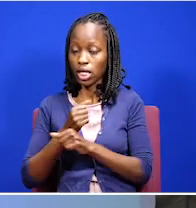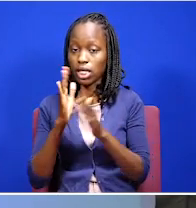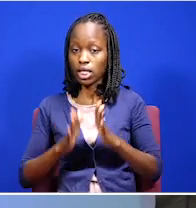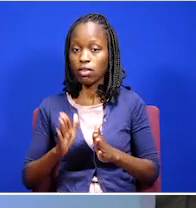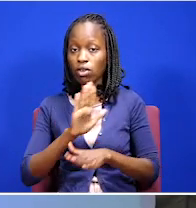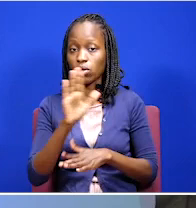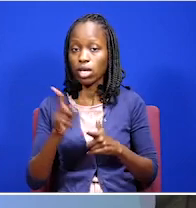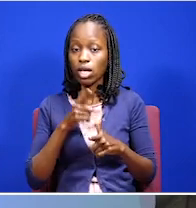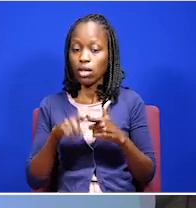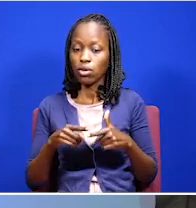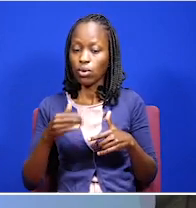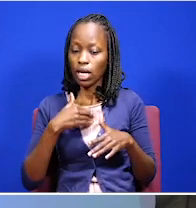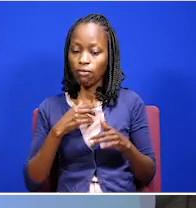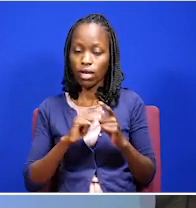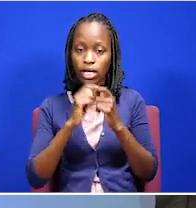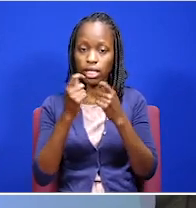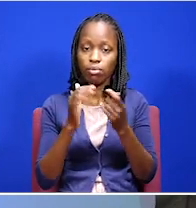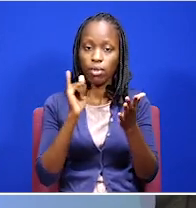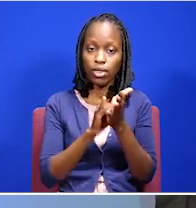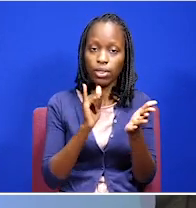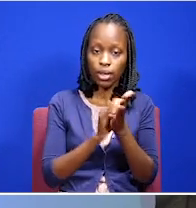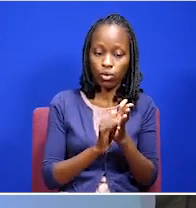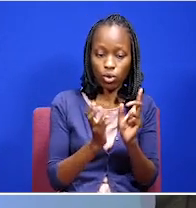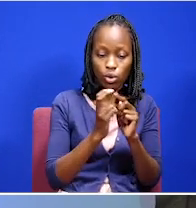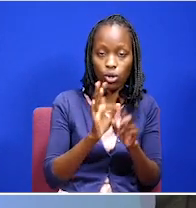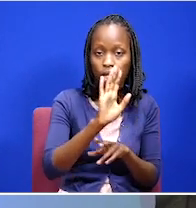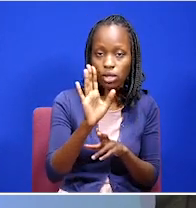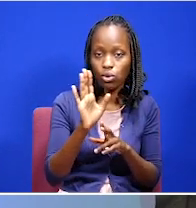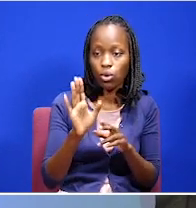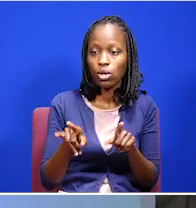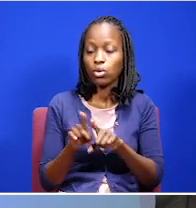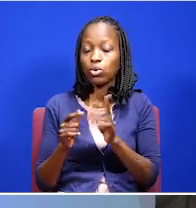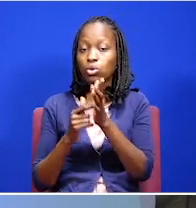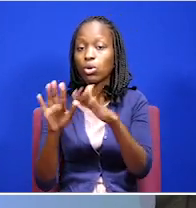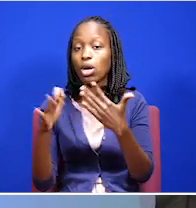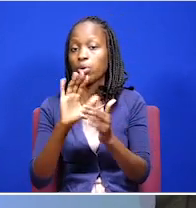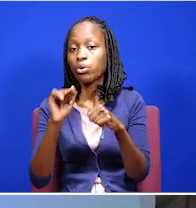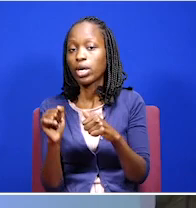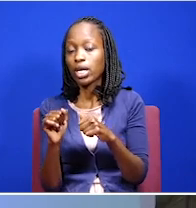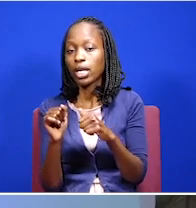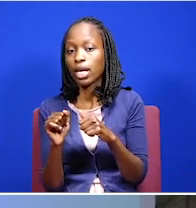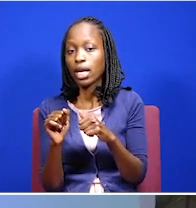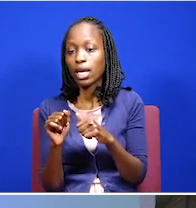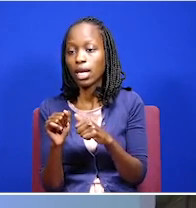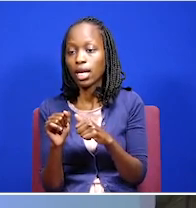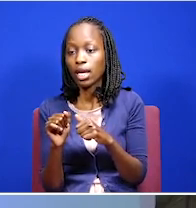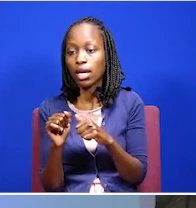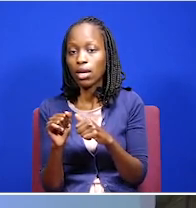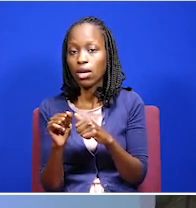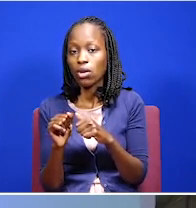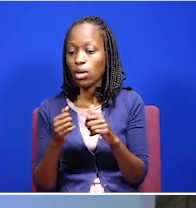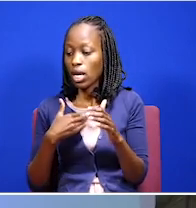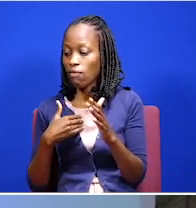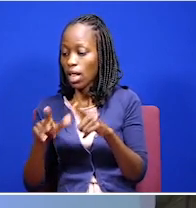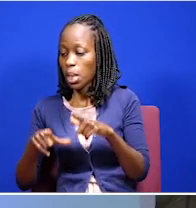will have a follow-up team who will be in touch with you immediately and show you how you can begin to not only develop a life of prayer, but